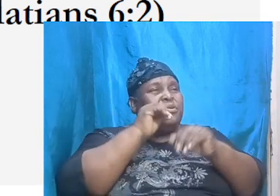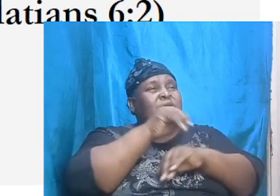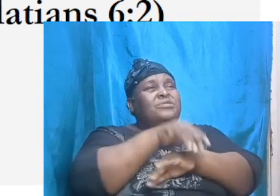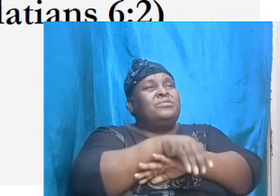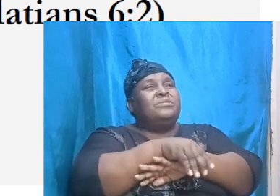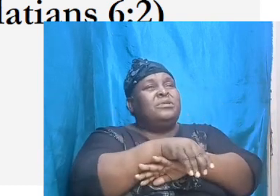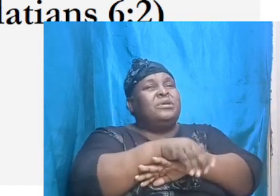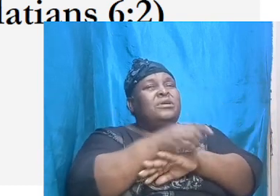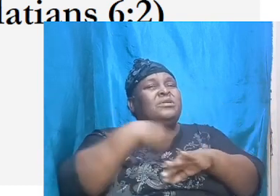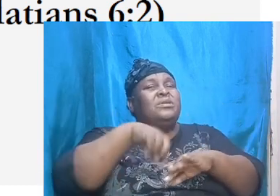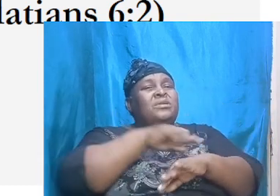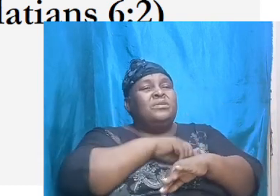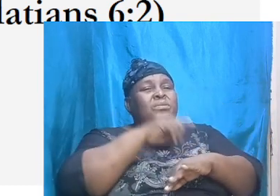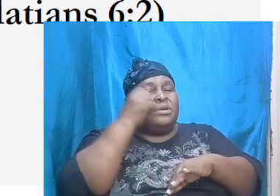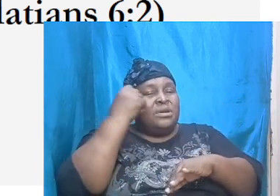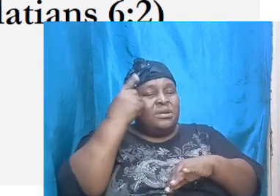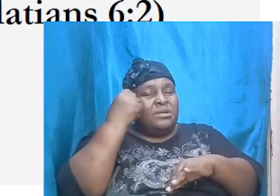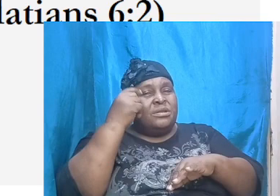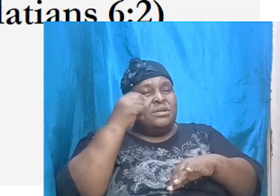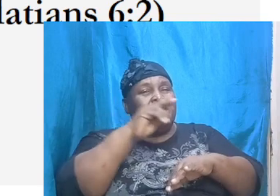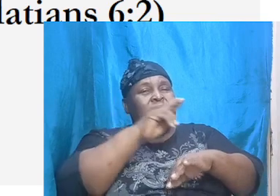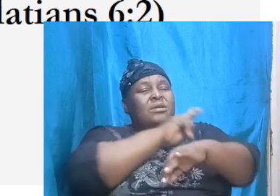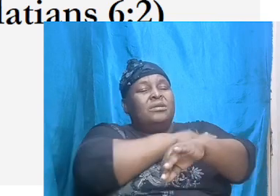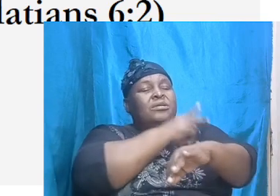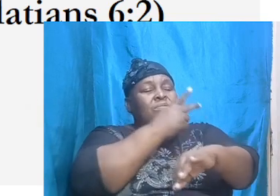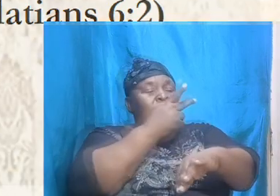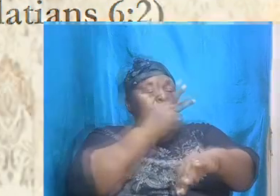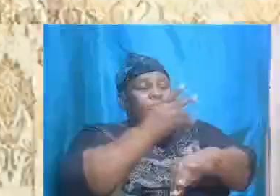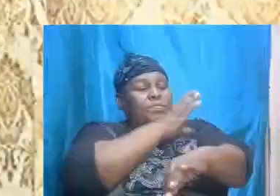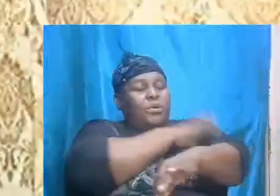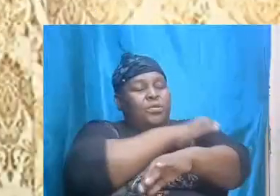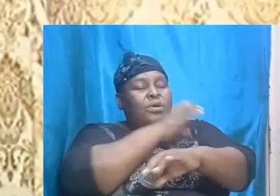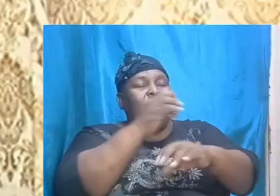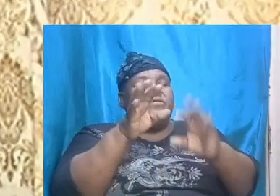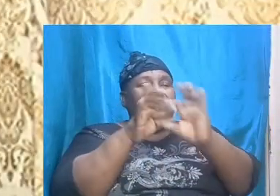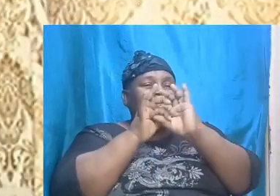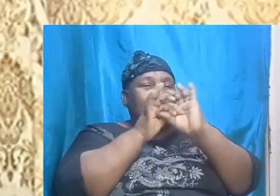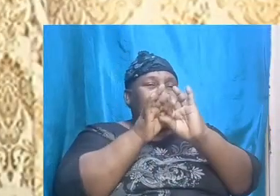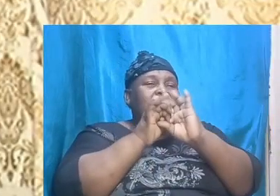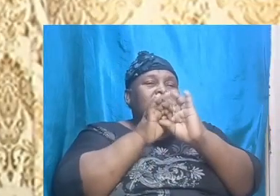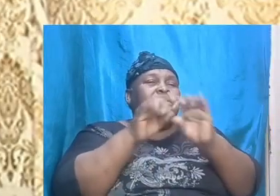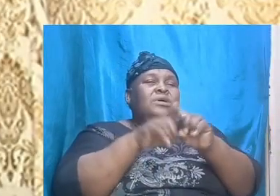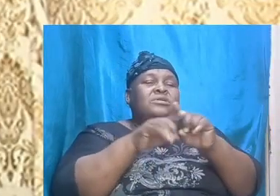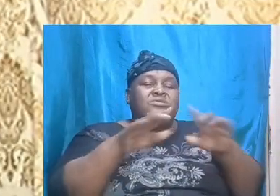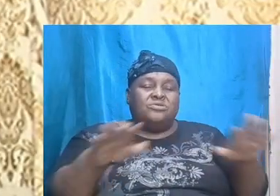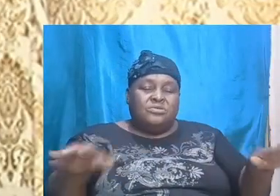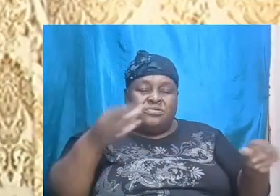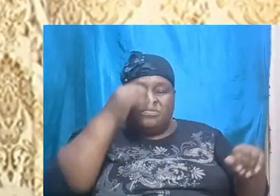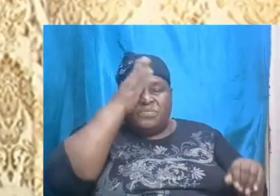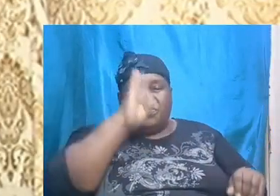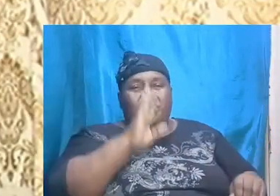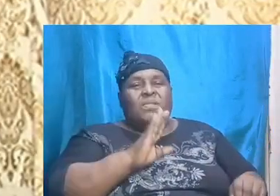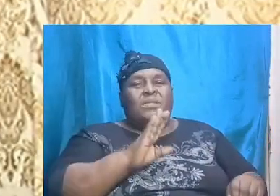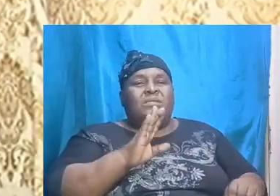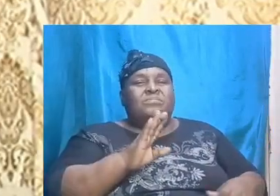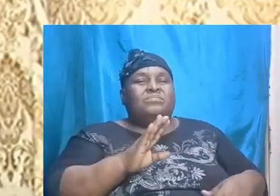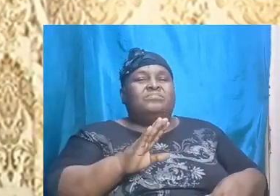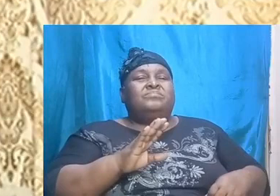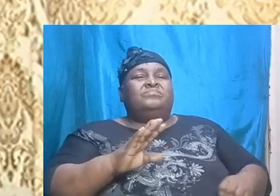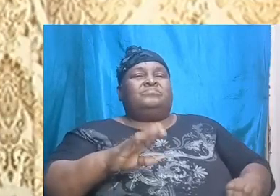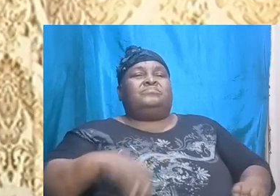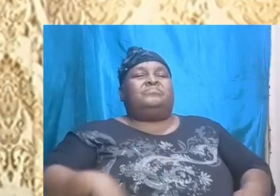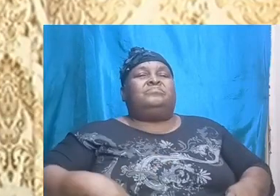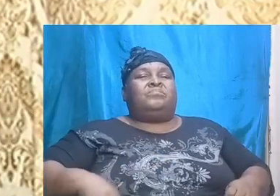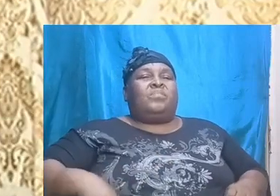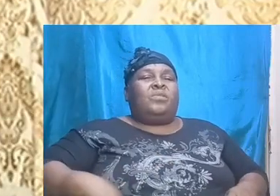understand, praise God, the power of unity. I pray God tonight that as children of God, we will, none of us, we have